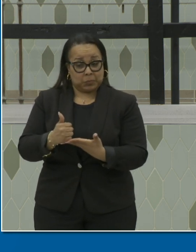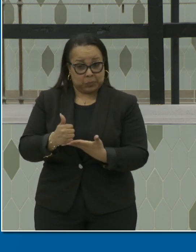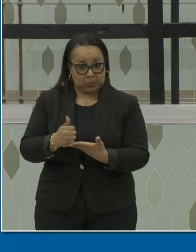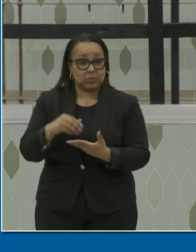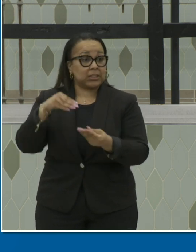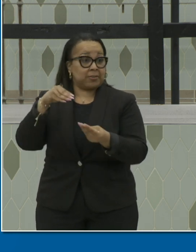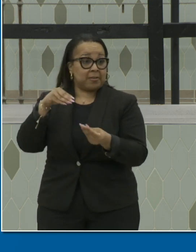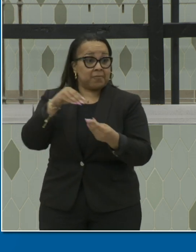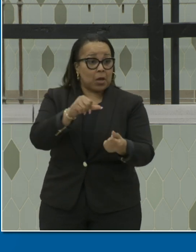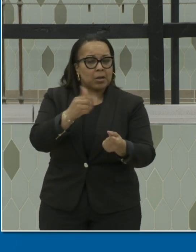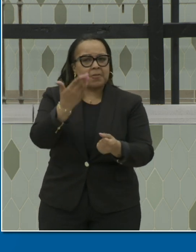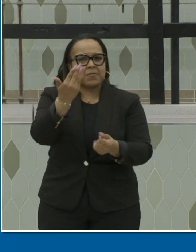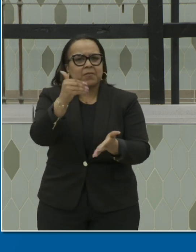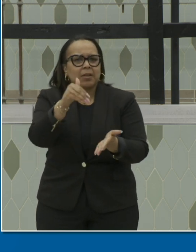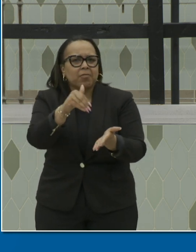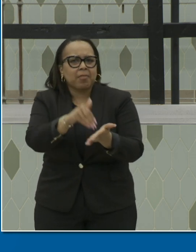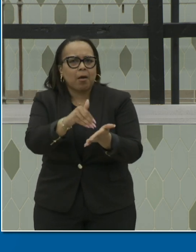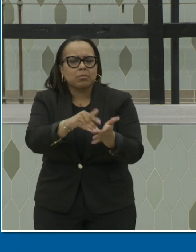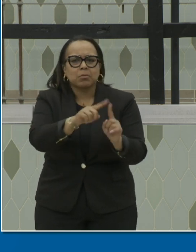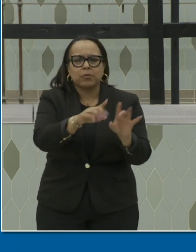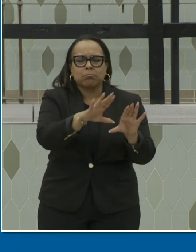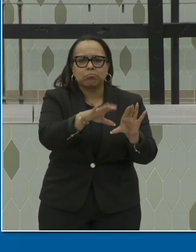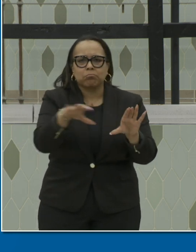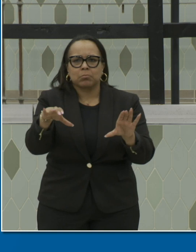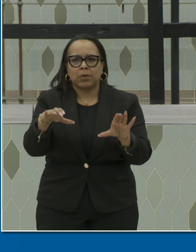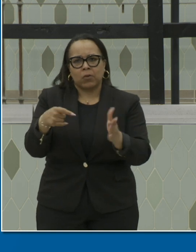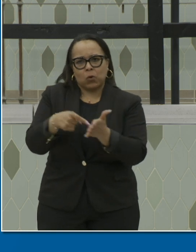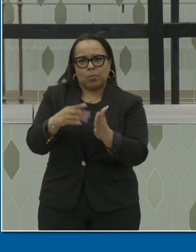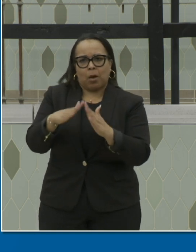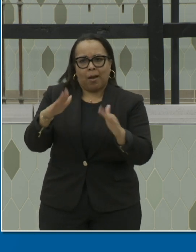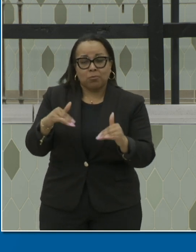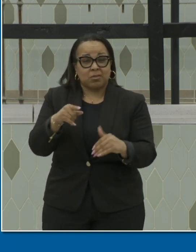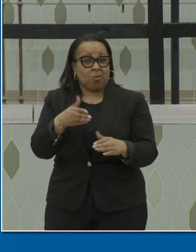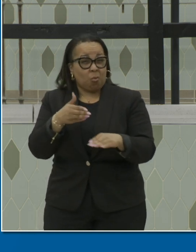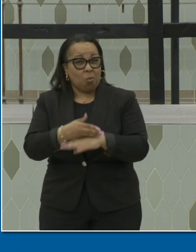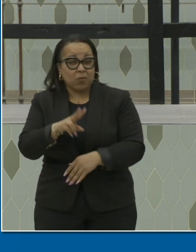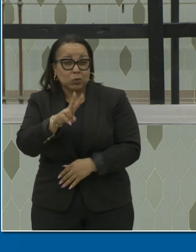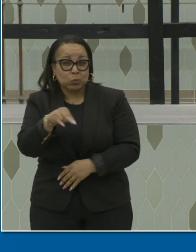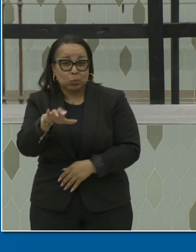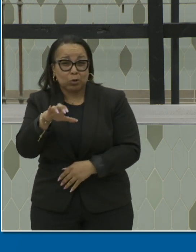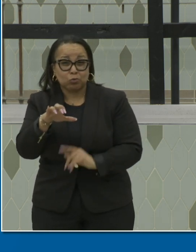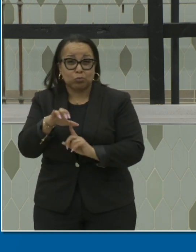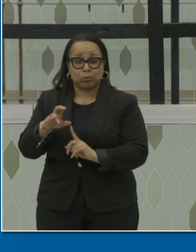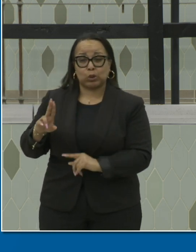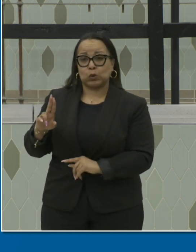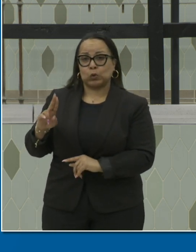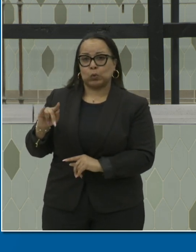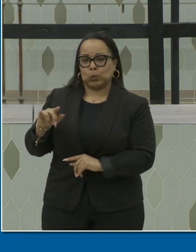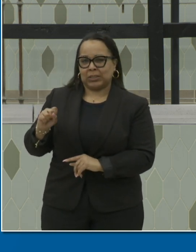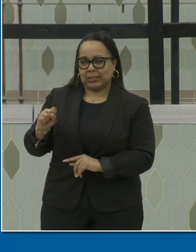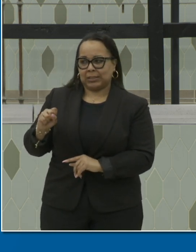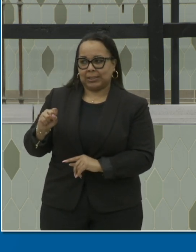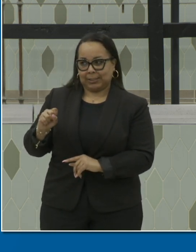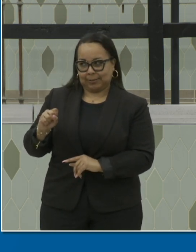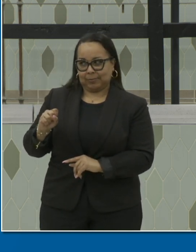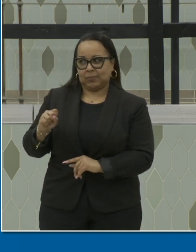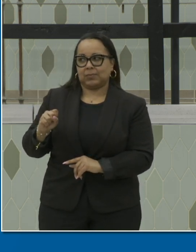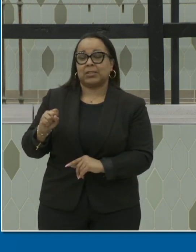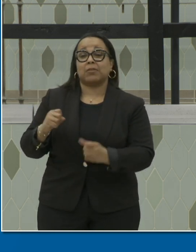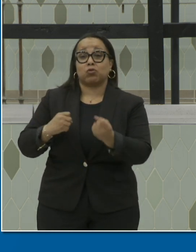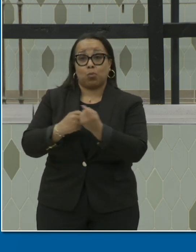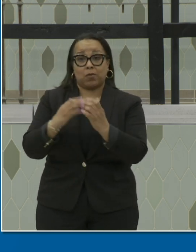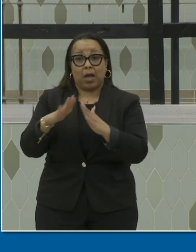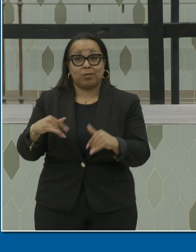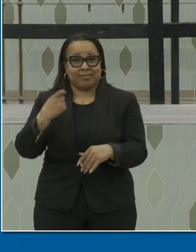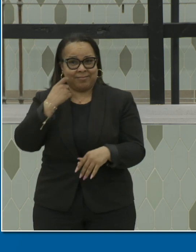over 15,000 units of affordable housing, including over 2,200 units of supportive housing,